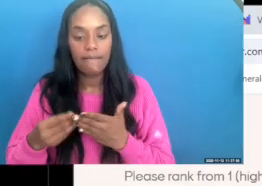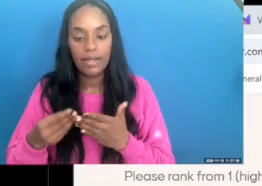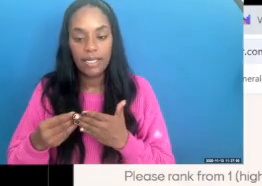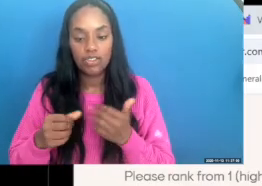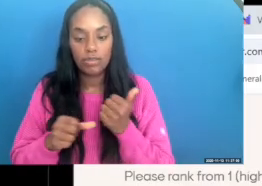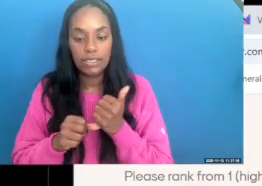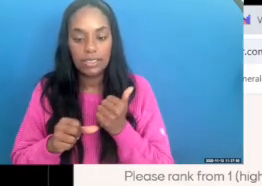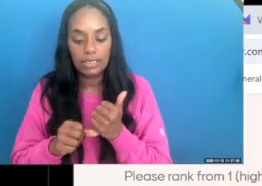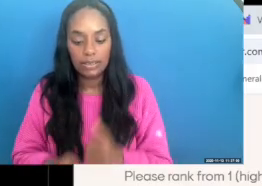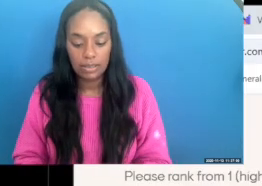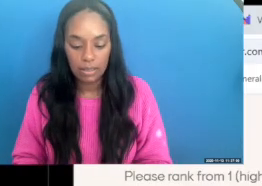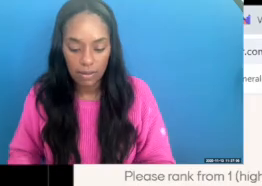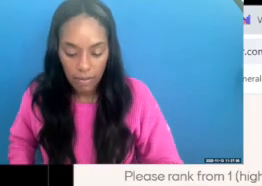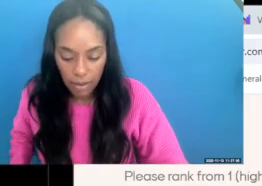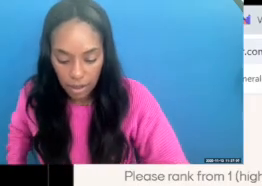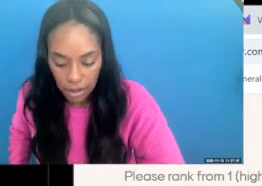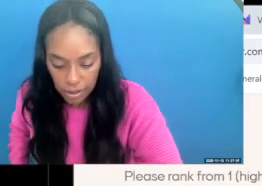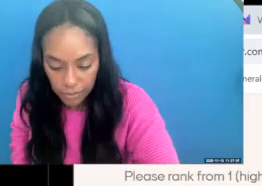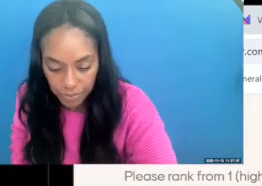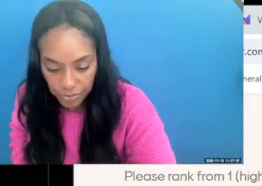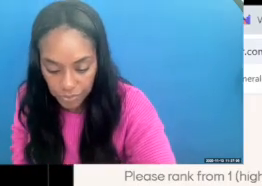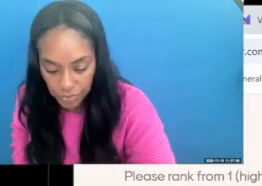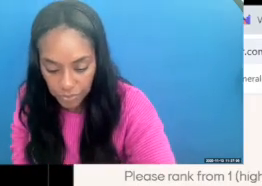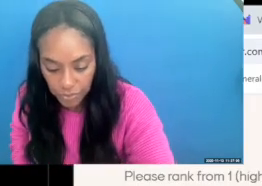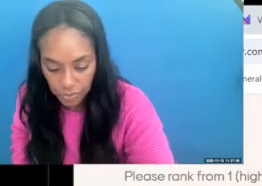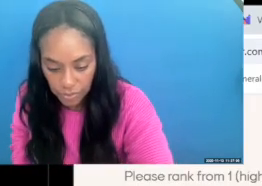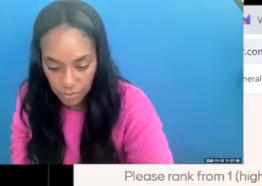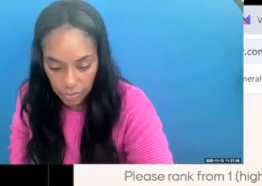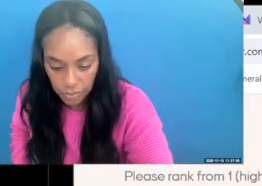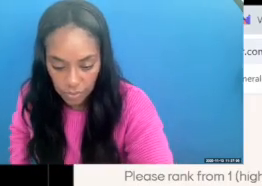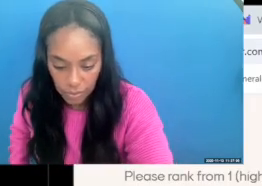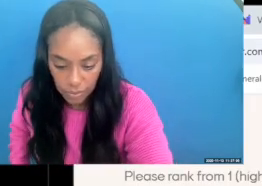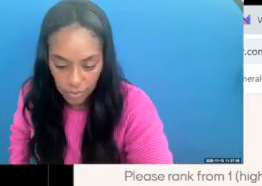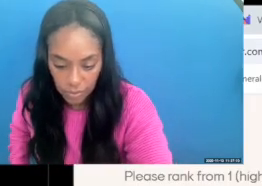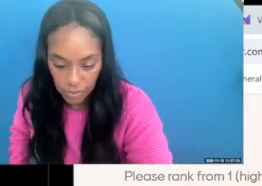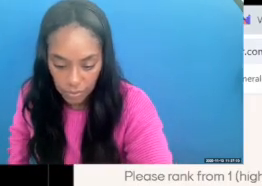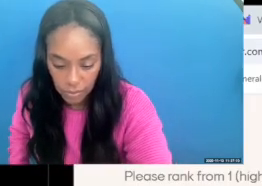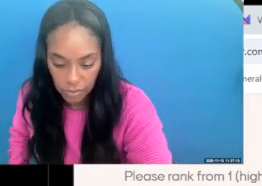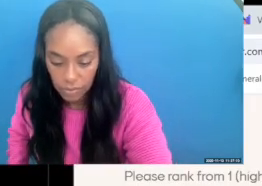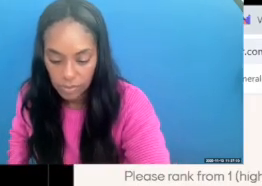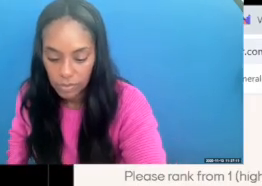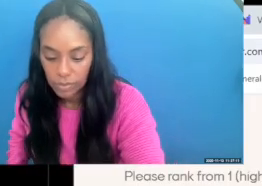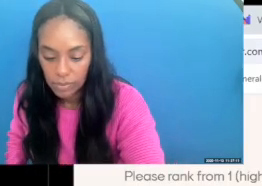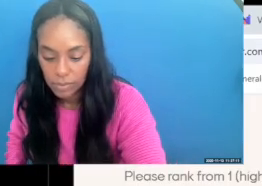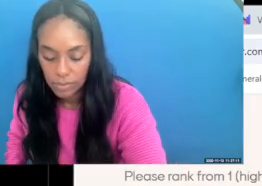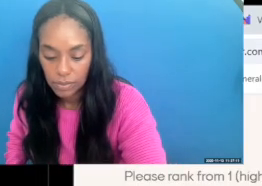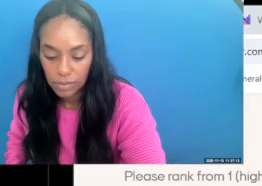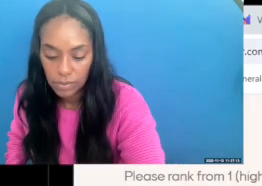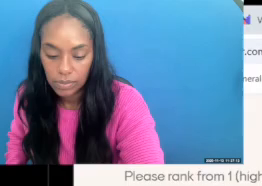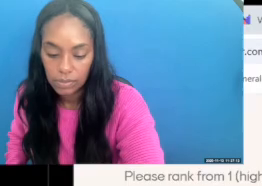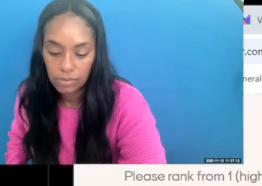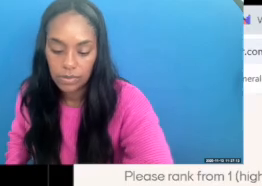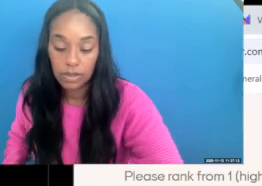by clean mobility projects, then financing assistance.